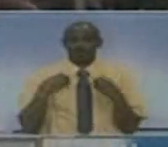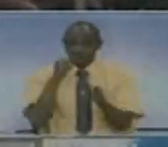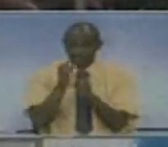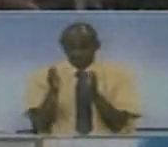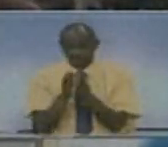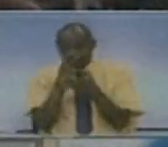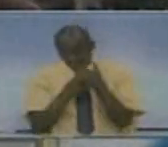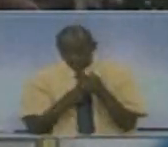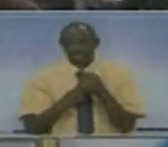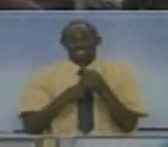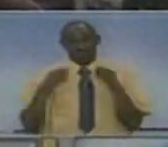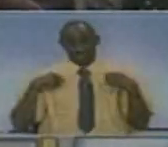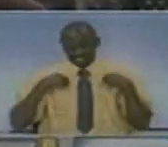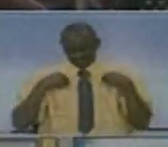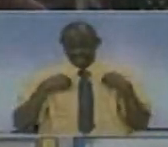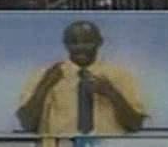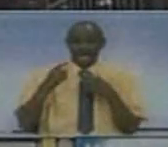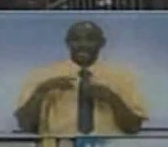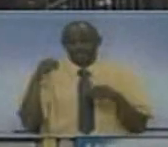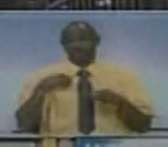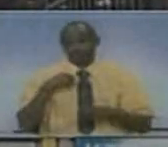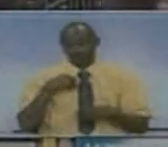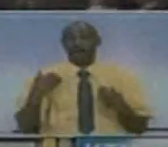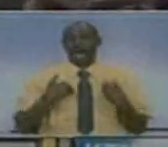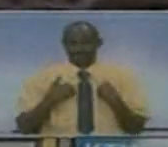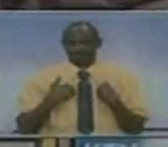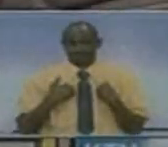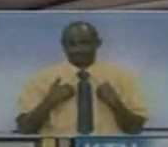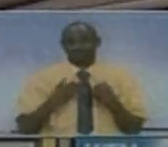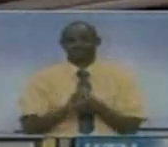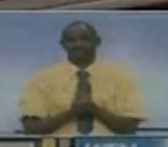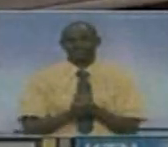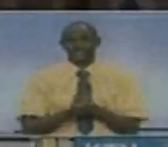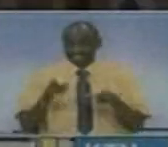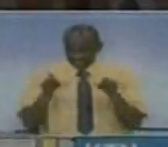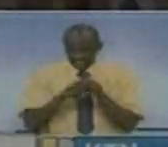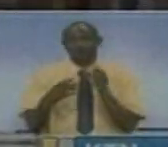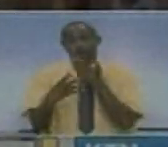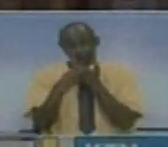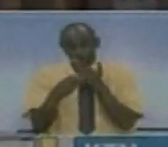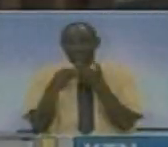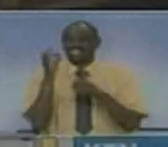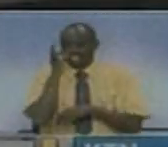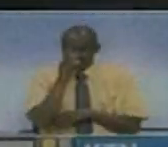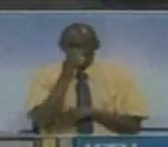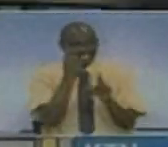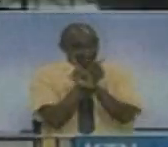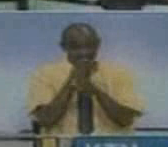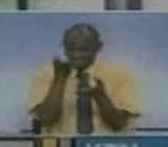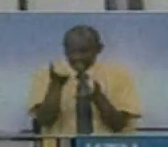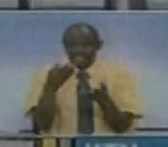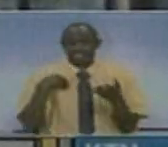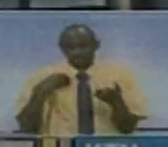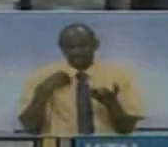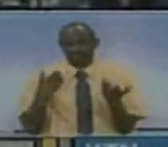both plainclothes and clothed police officers. The same was replicated in Nyeri, where entertainment venues